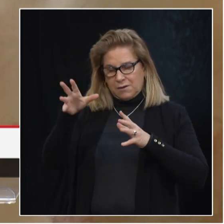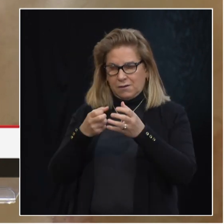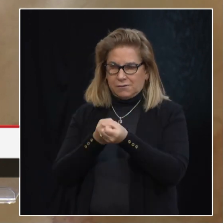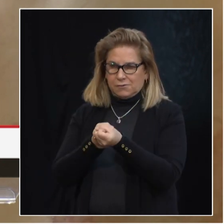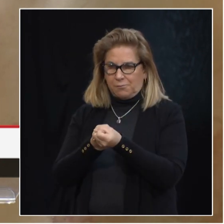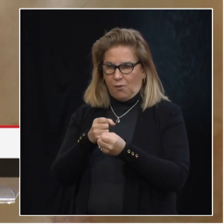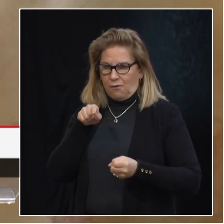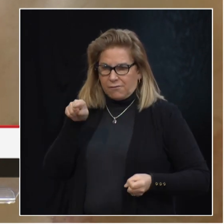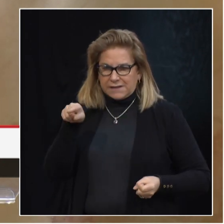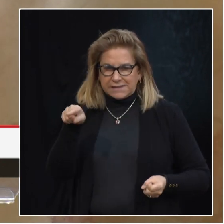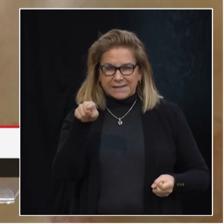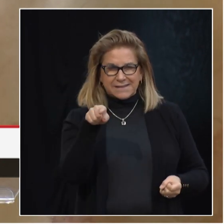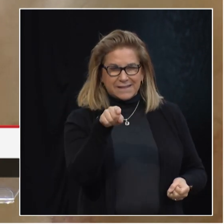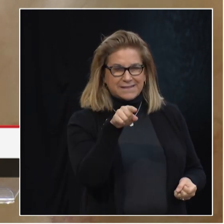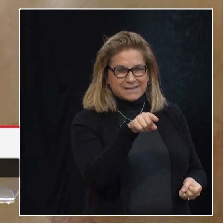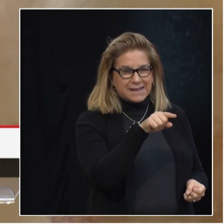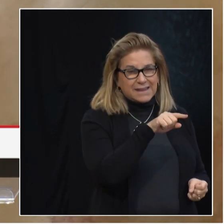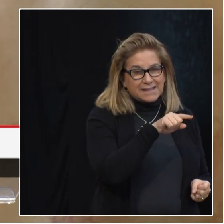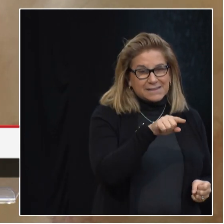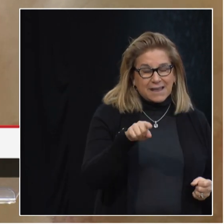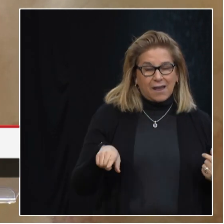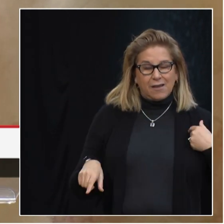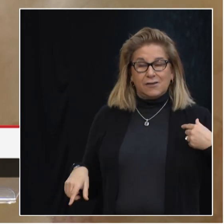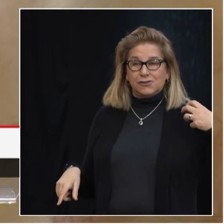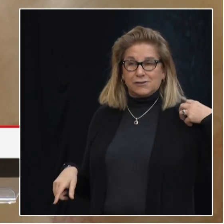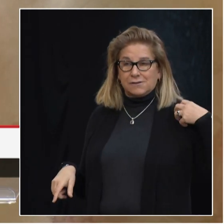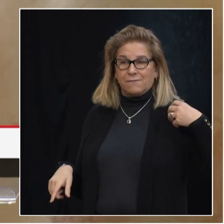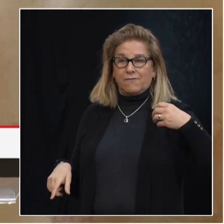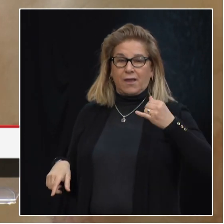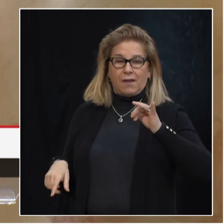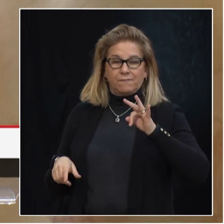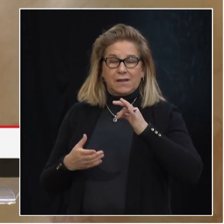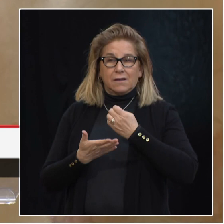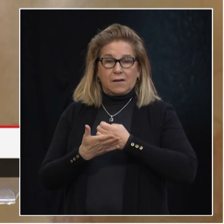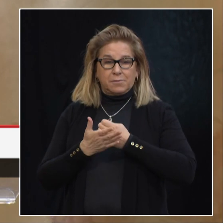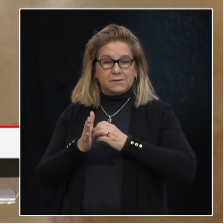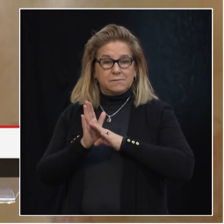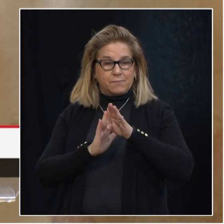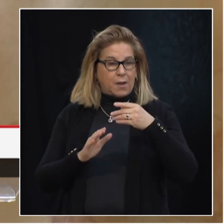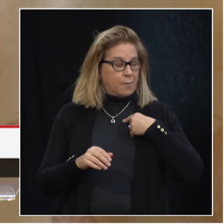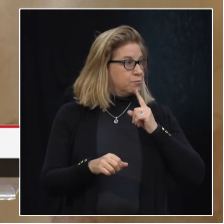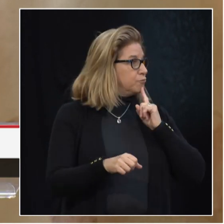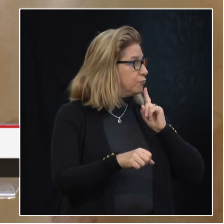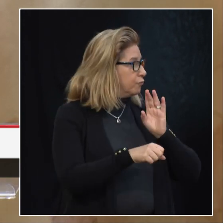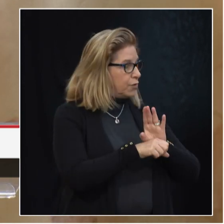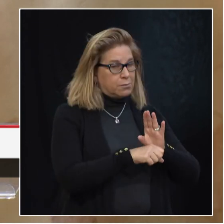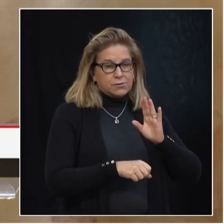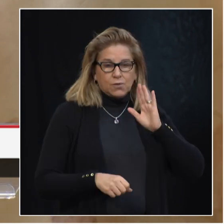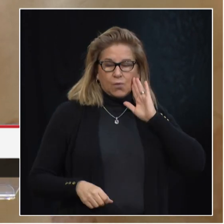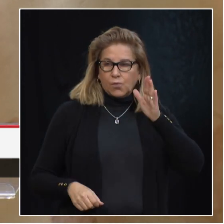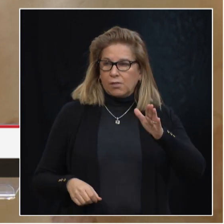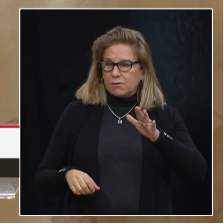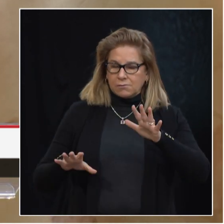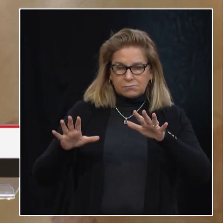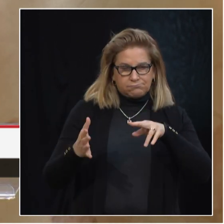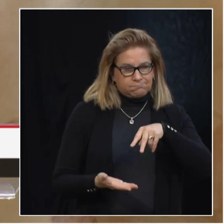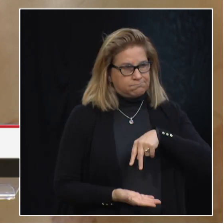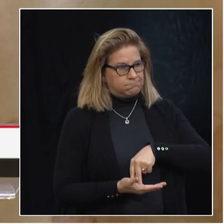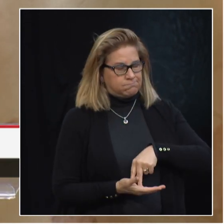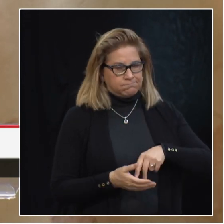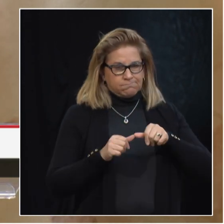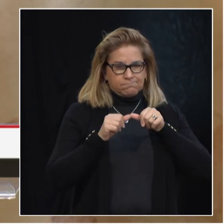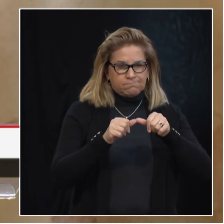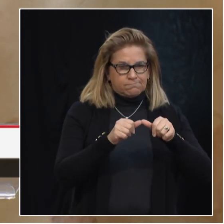Development, I'm going to continue to advance programs that support and align the growth and success of our workers, our business owners, and our